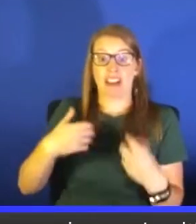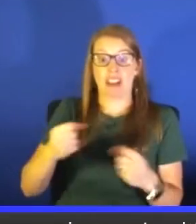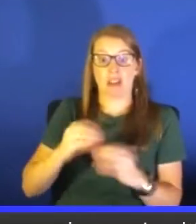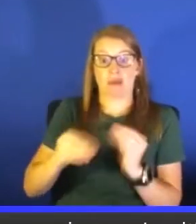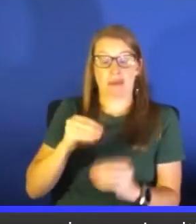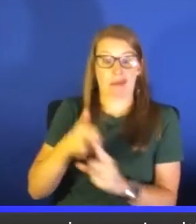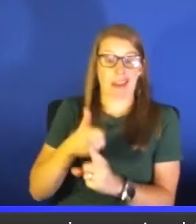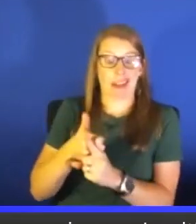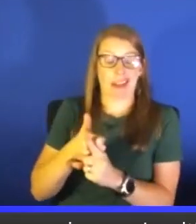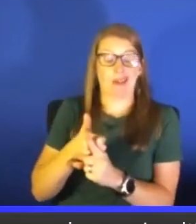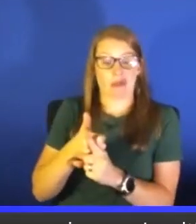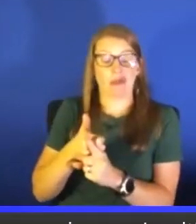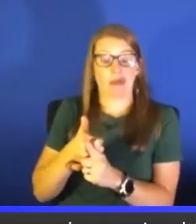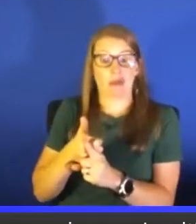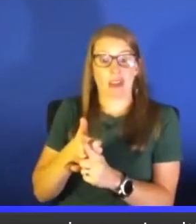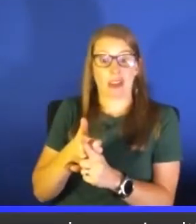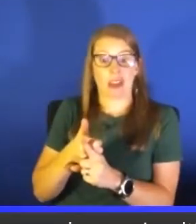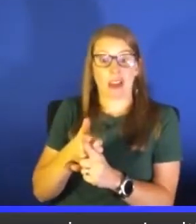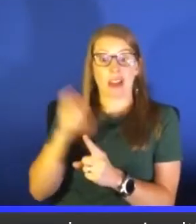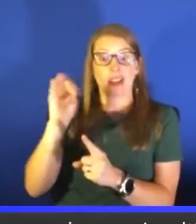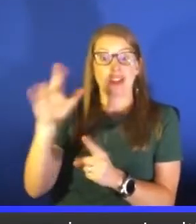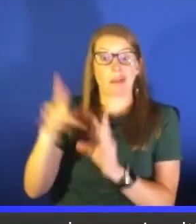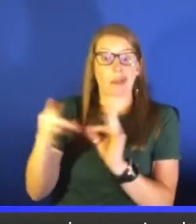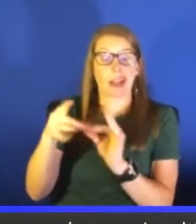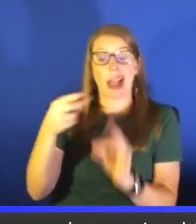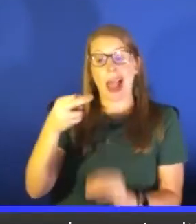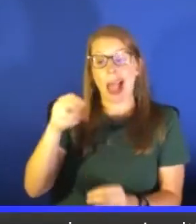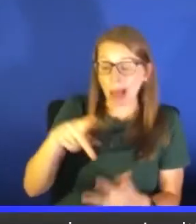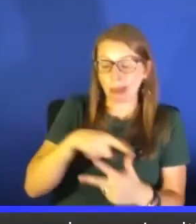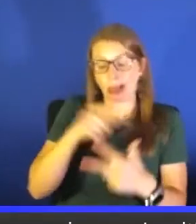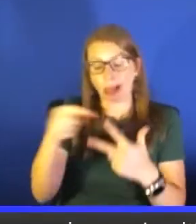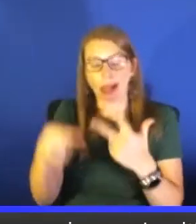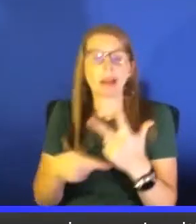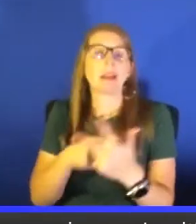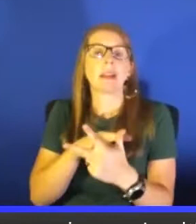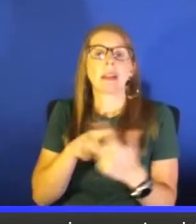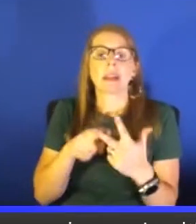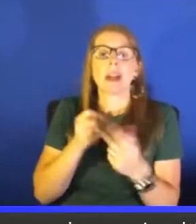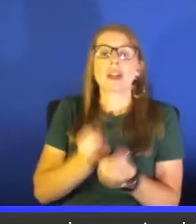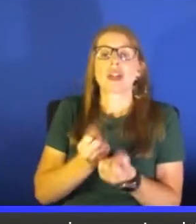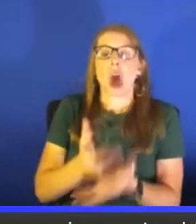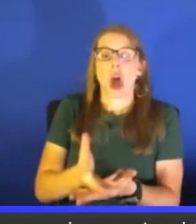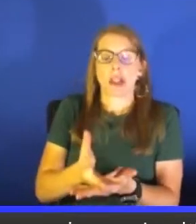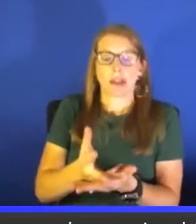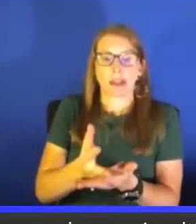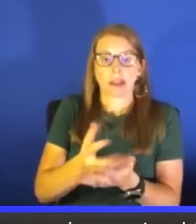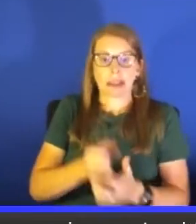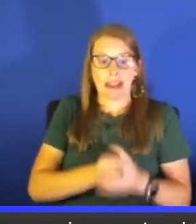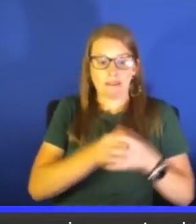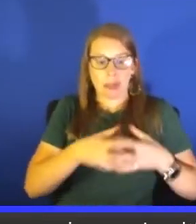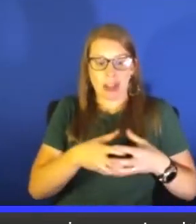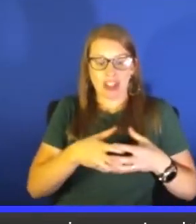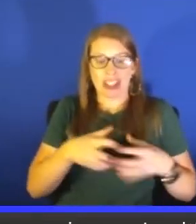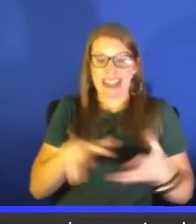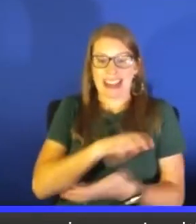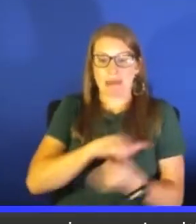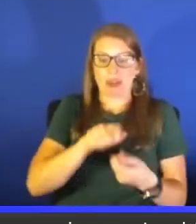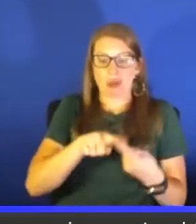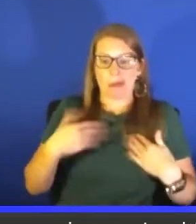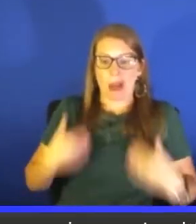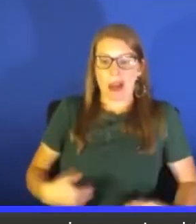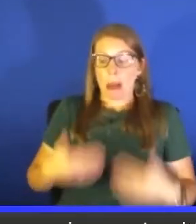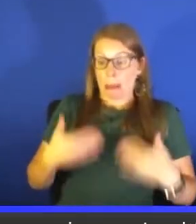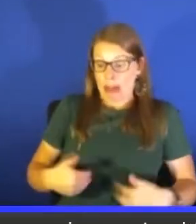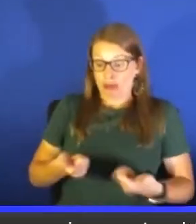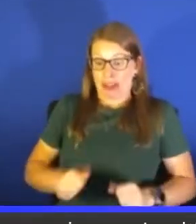these things that Joe mentioned, such as hepatitis, fatty liver, alcohol, cause inflammation and damage to the body. The liver then tries to heal itself, but